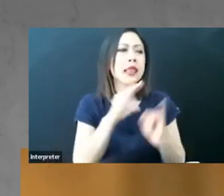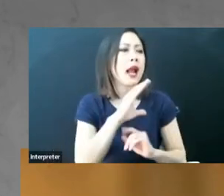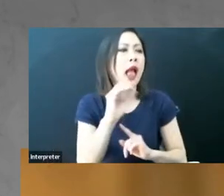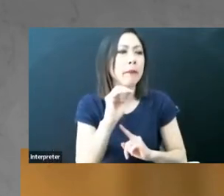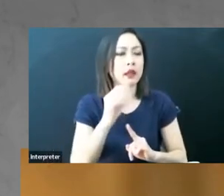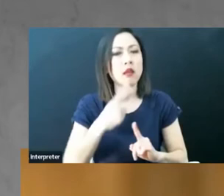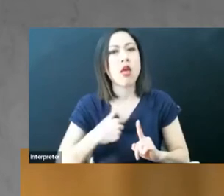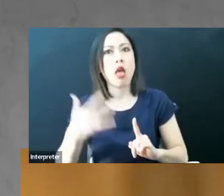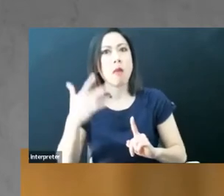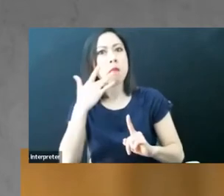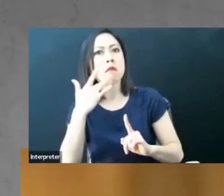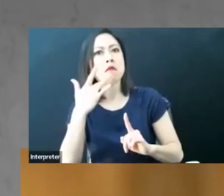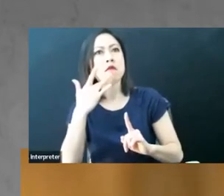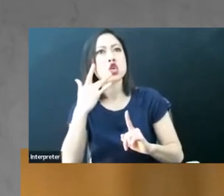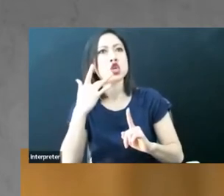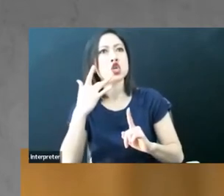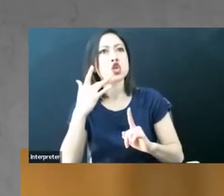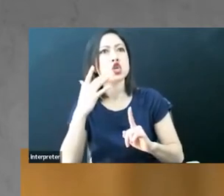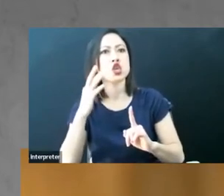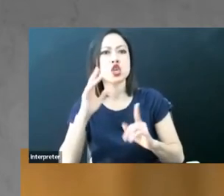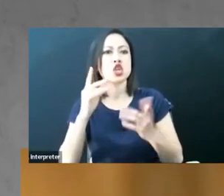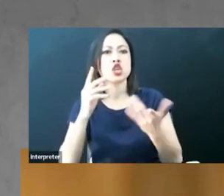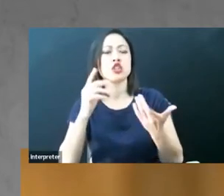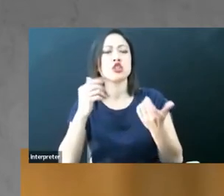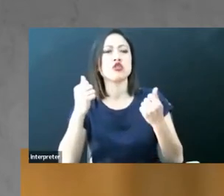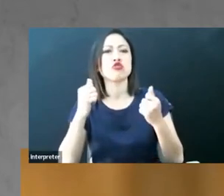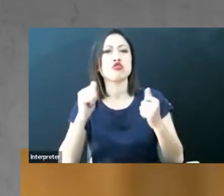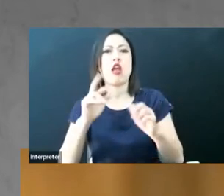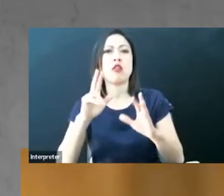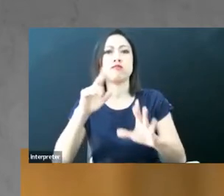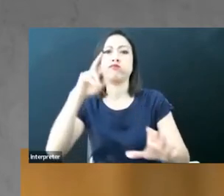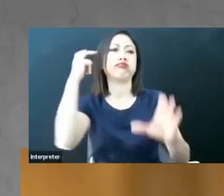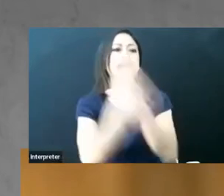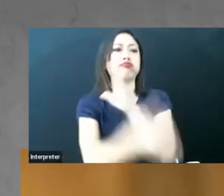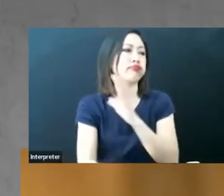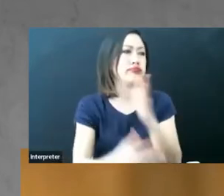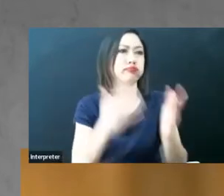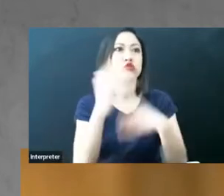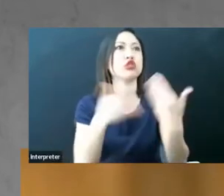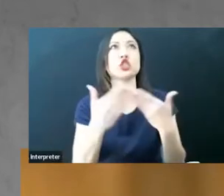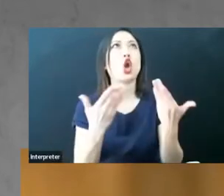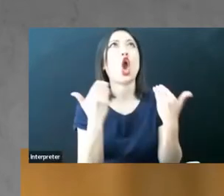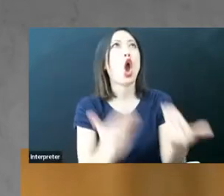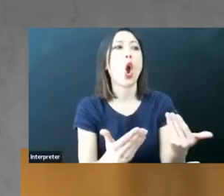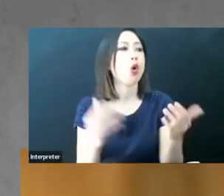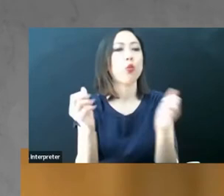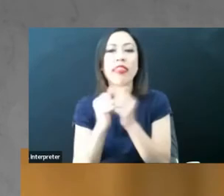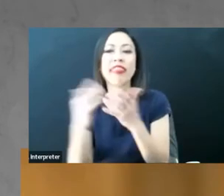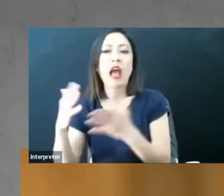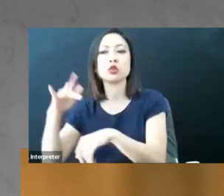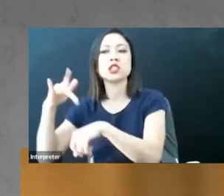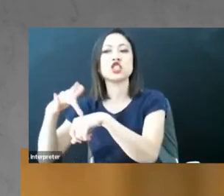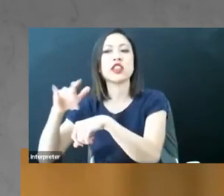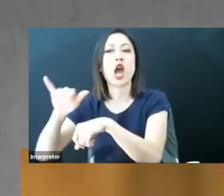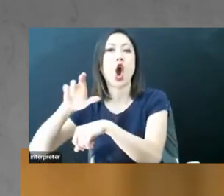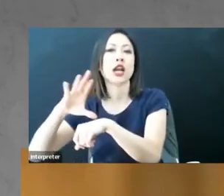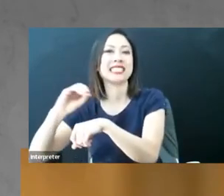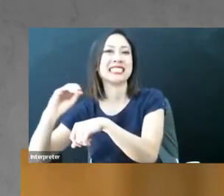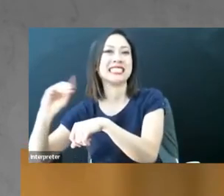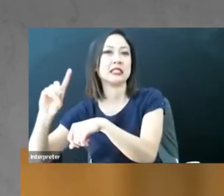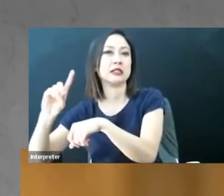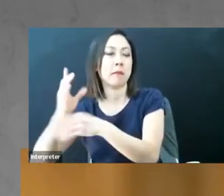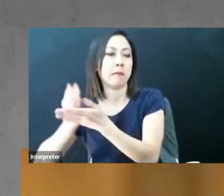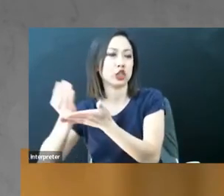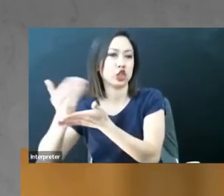I'd rather actually die than try and run this without this R&D budget. We were able to keep the company independent, and years later